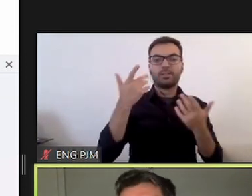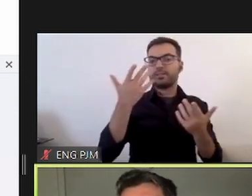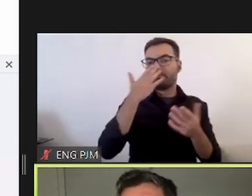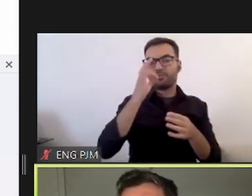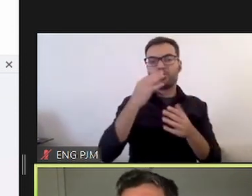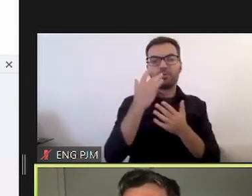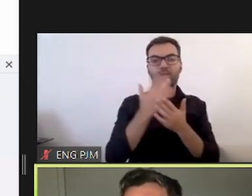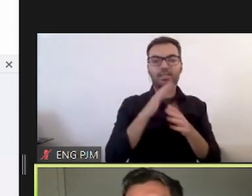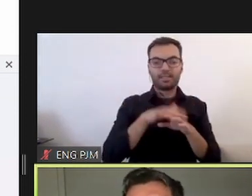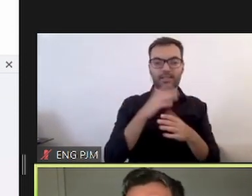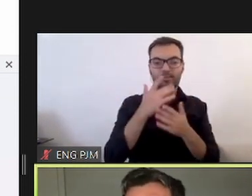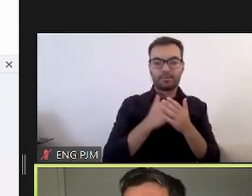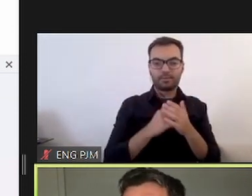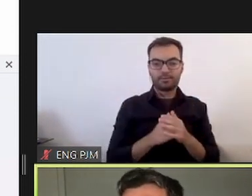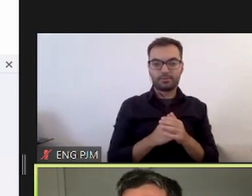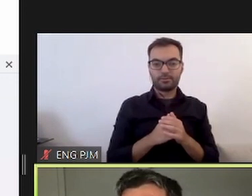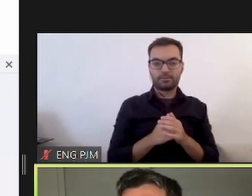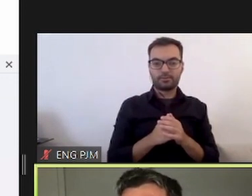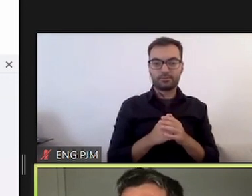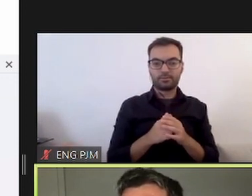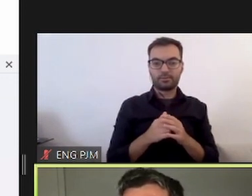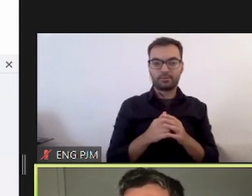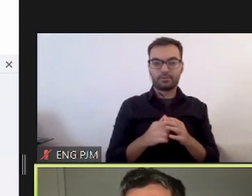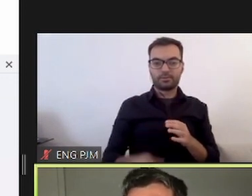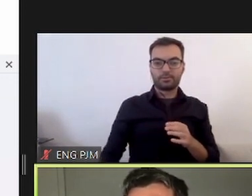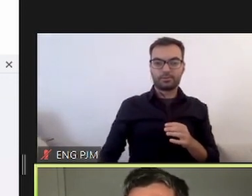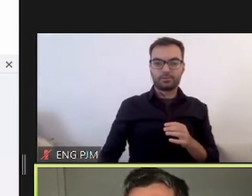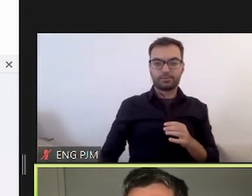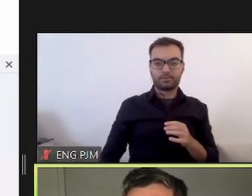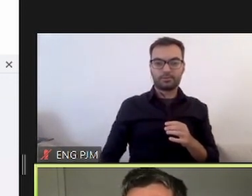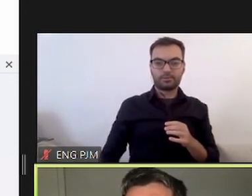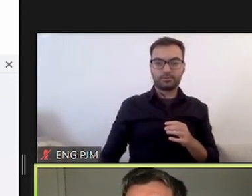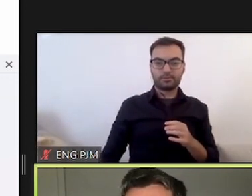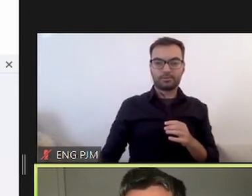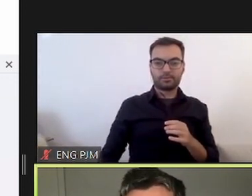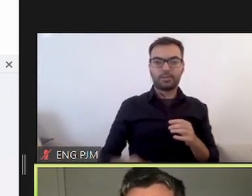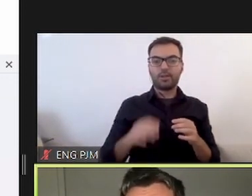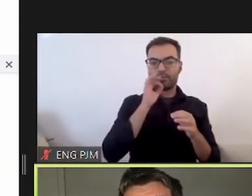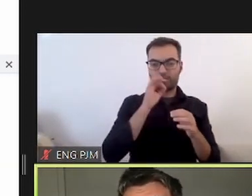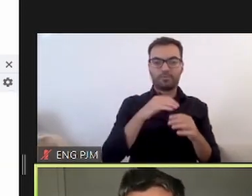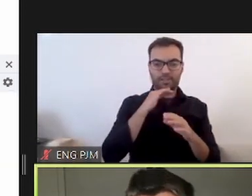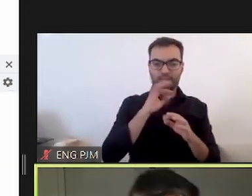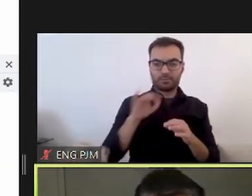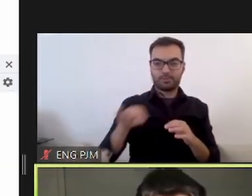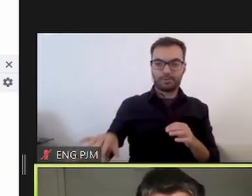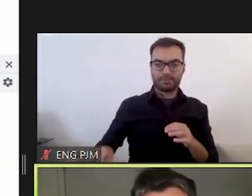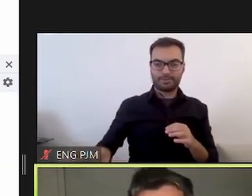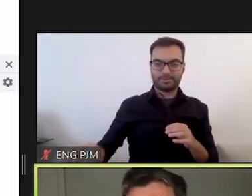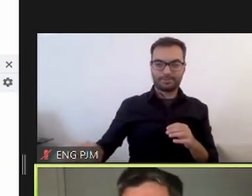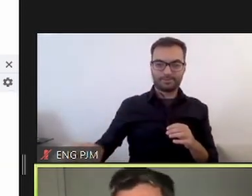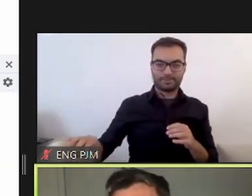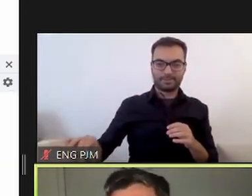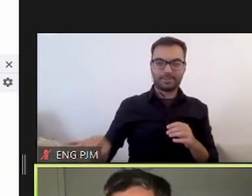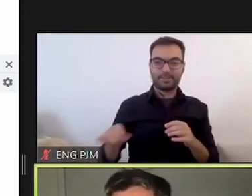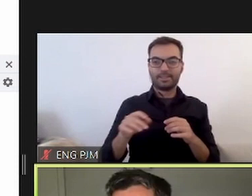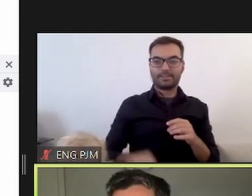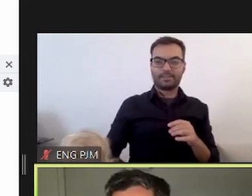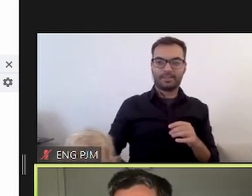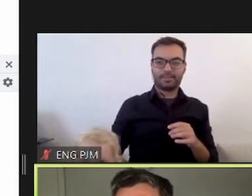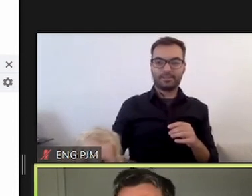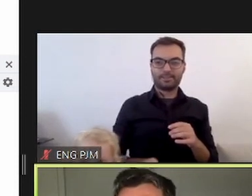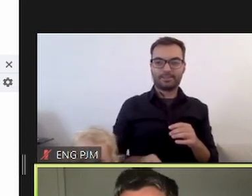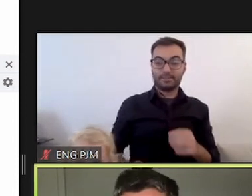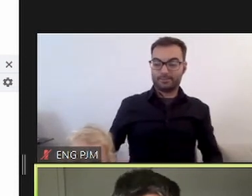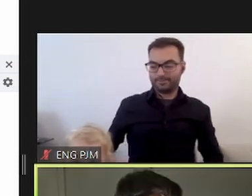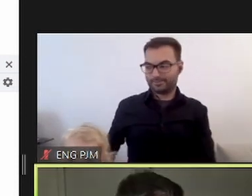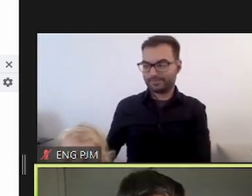but this, I would say, it will be good enough. Also, it's already very,